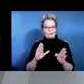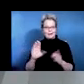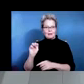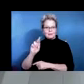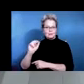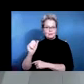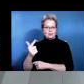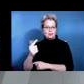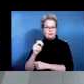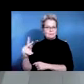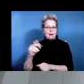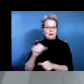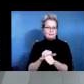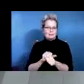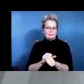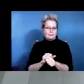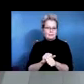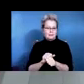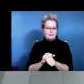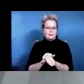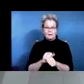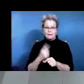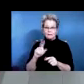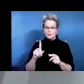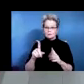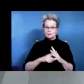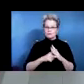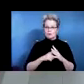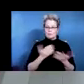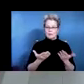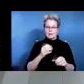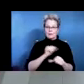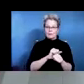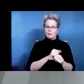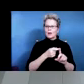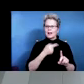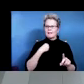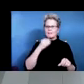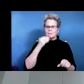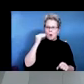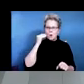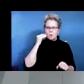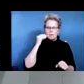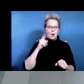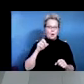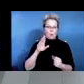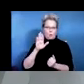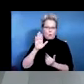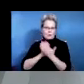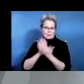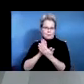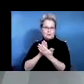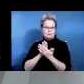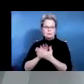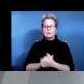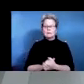this was um working from home within a customer support role or working in person and then discussing with my